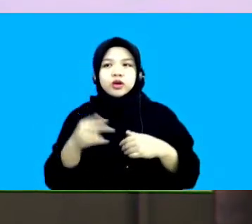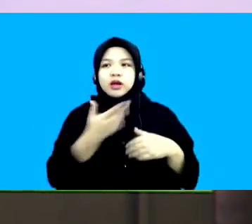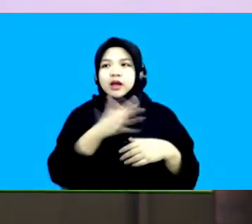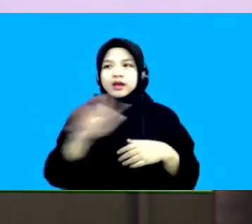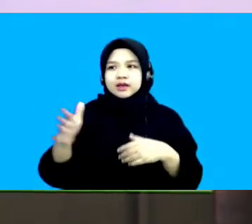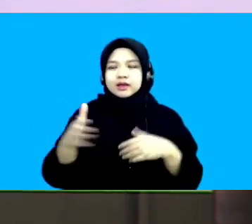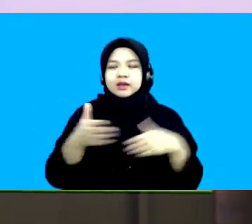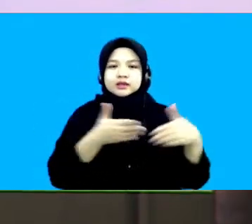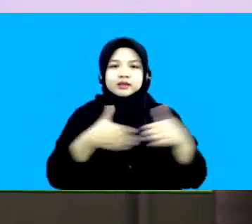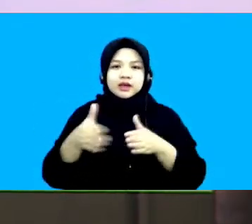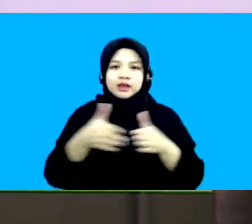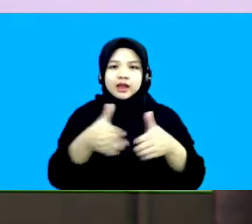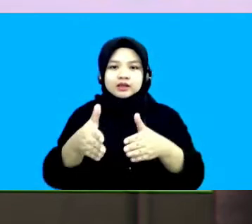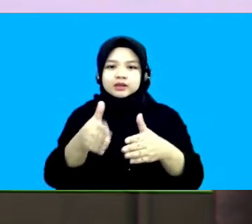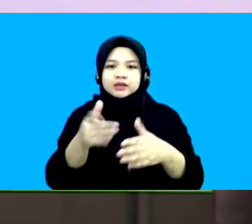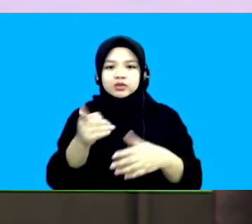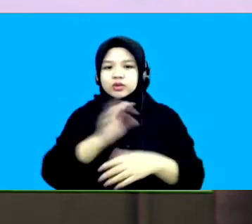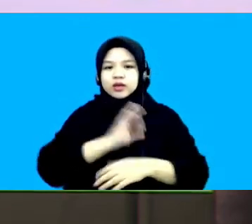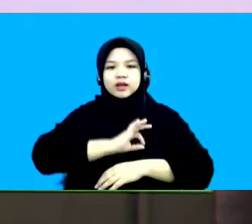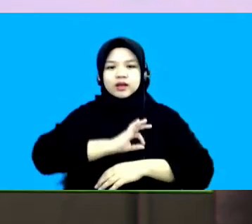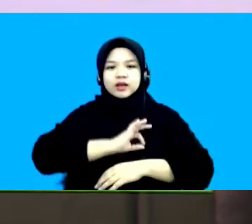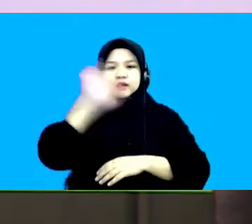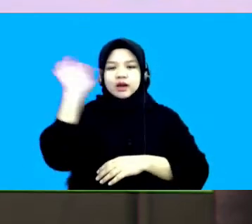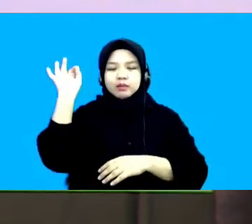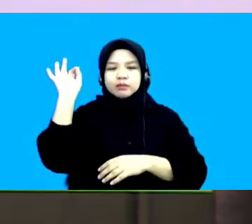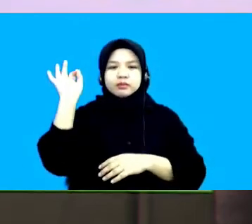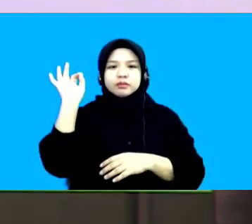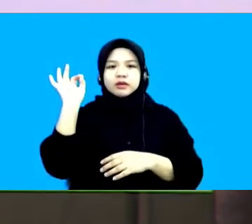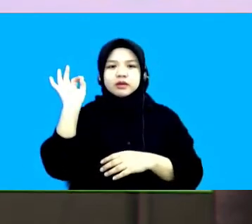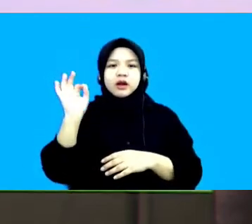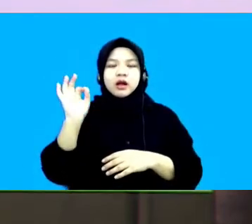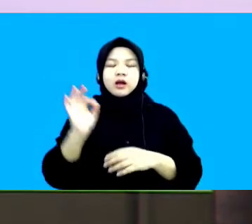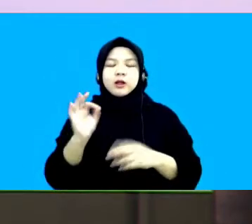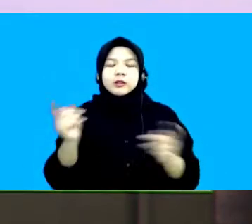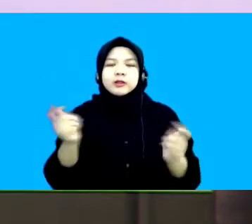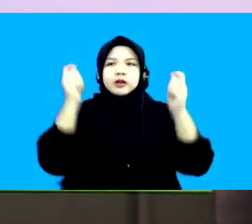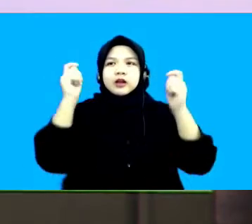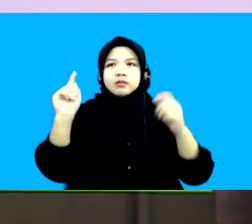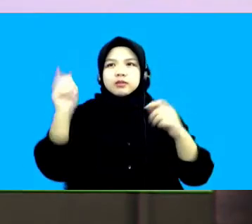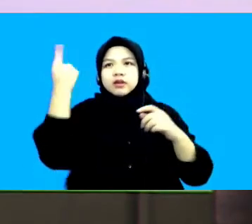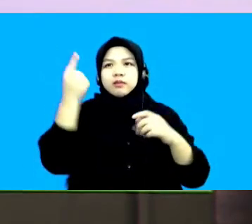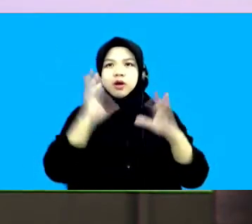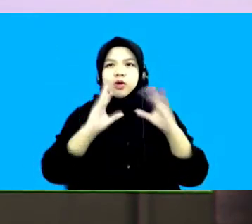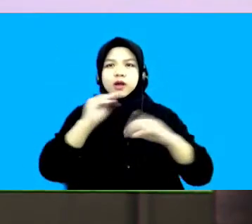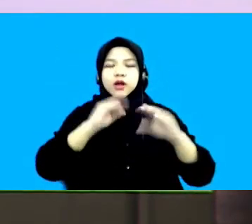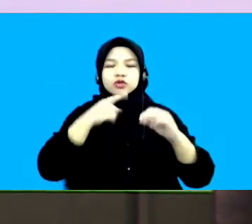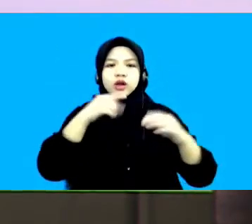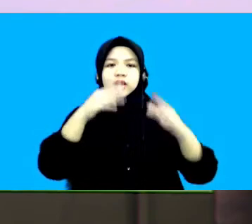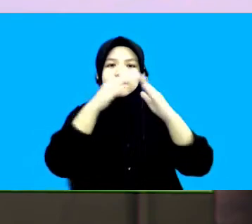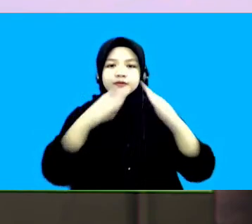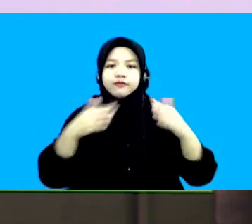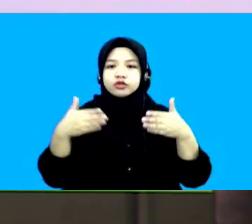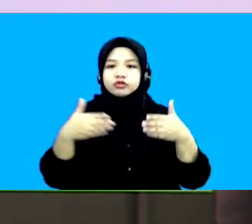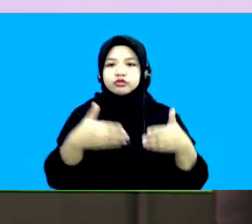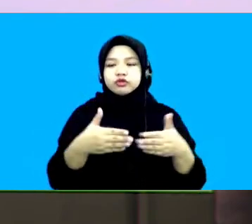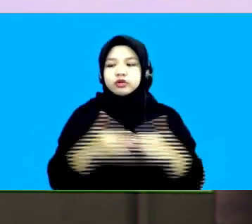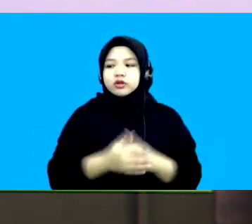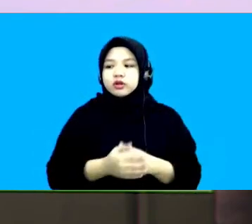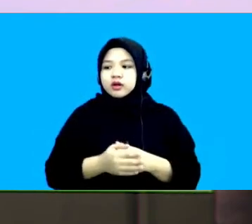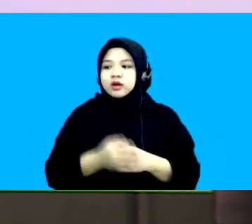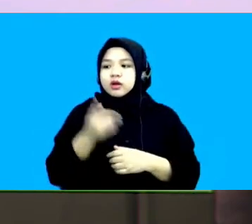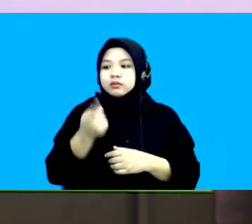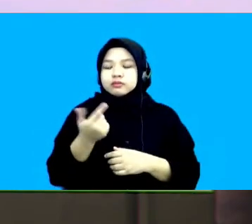data collection, and how each individual is included in the data set? Does this mean that in the future there will be development